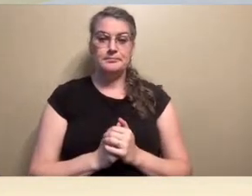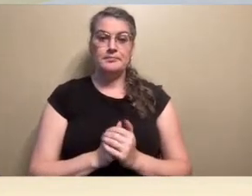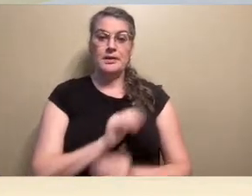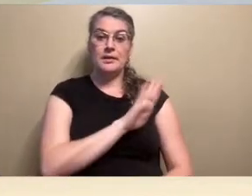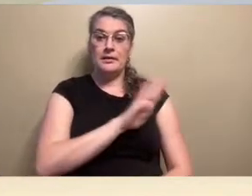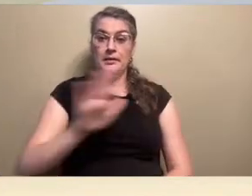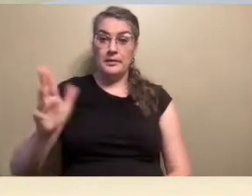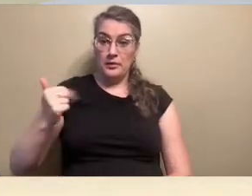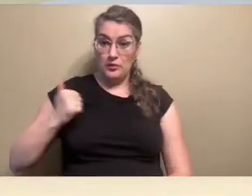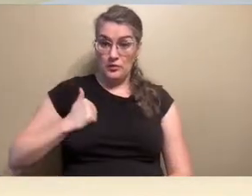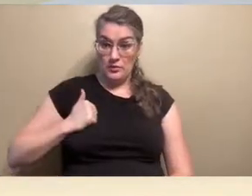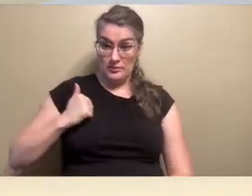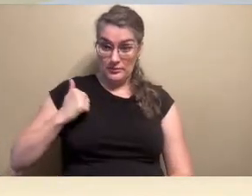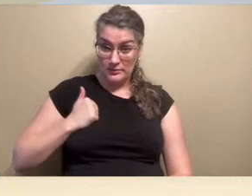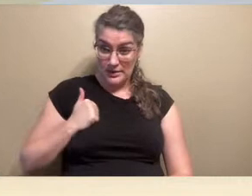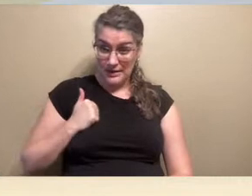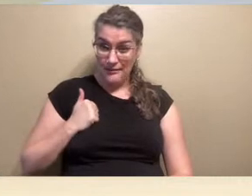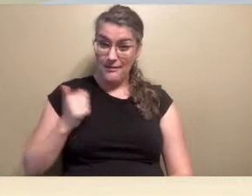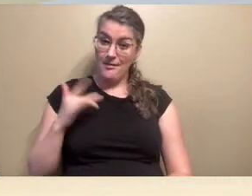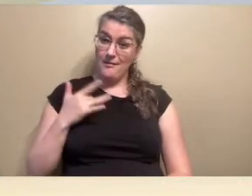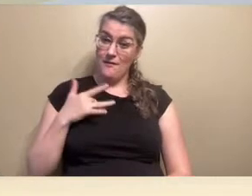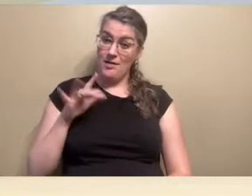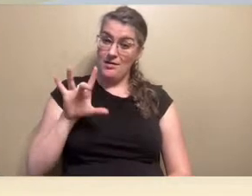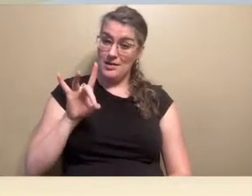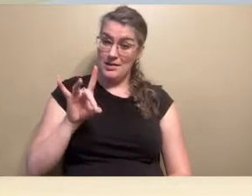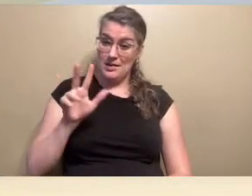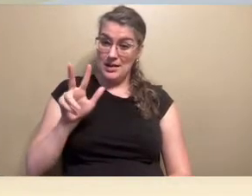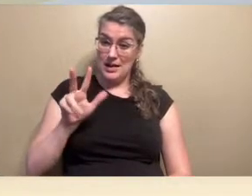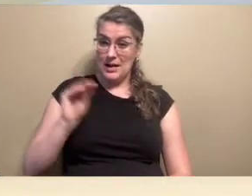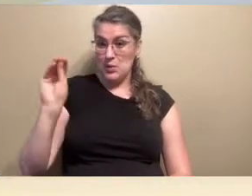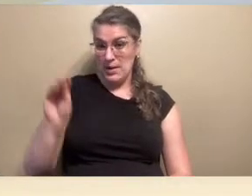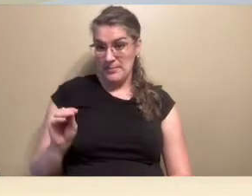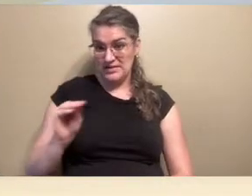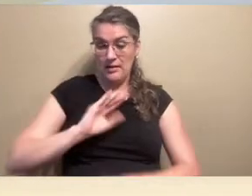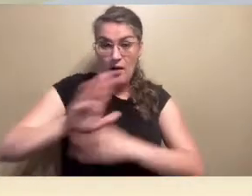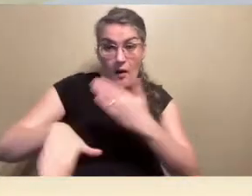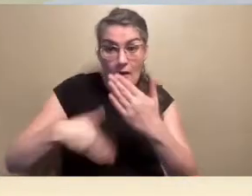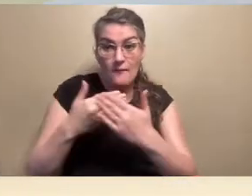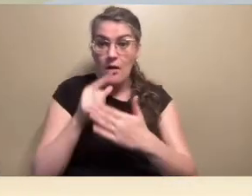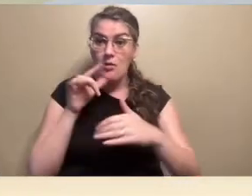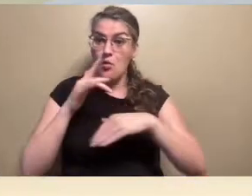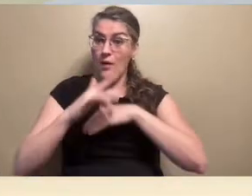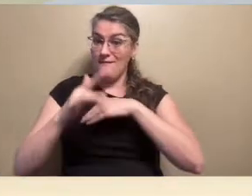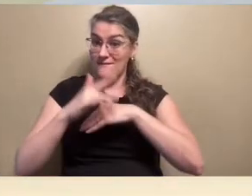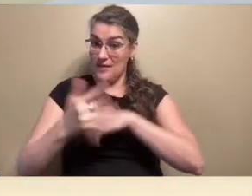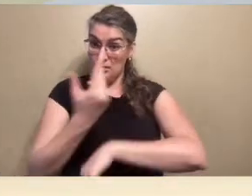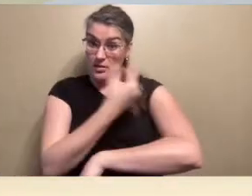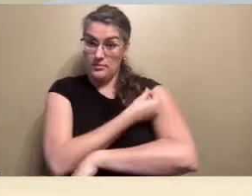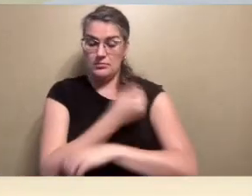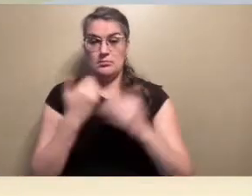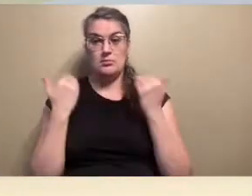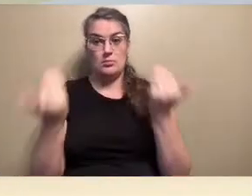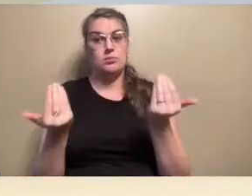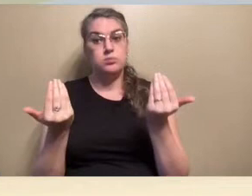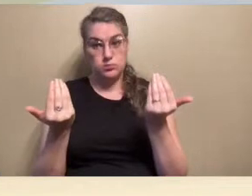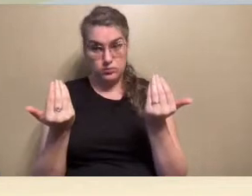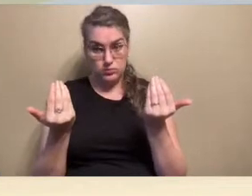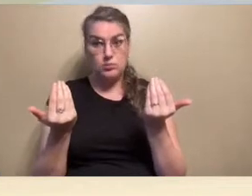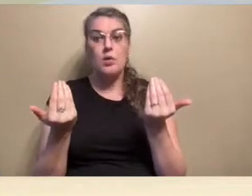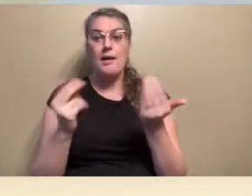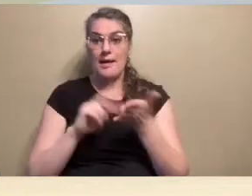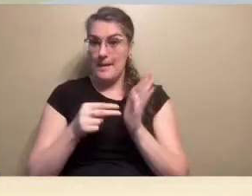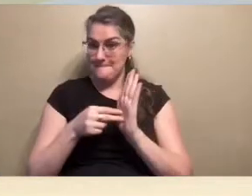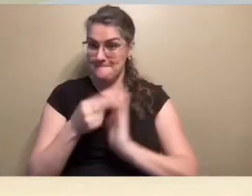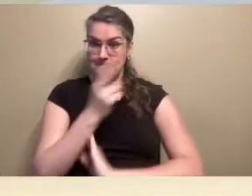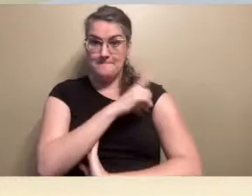is that probably we need at least 83% of the eligible population to be fully immunized to protect the health system from being overwhelmed by the